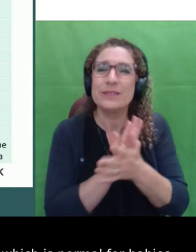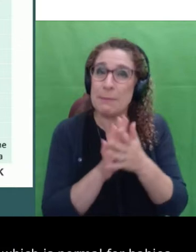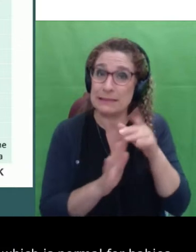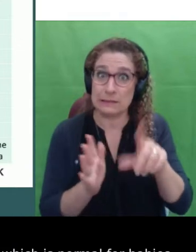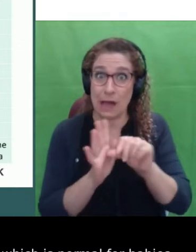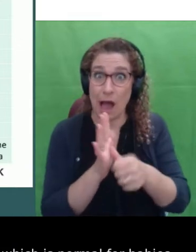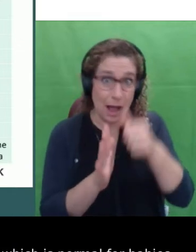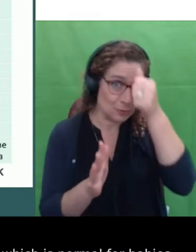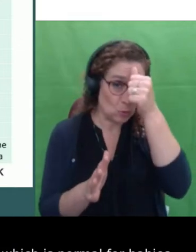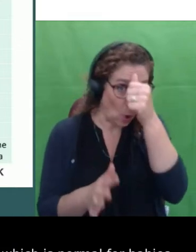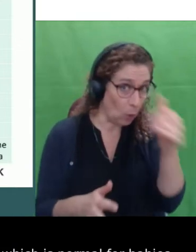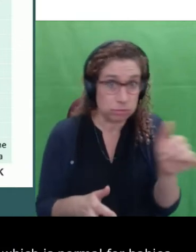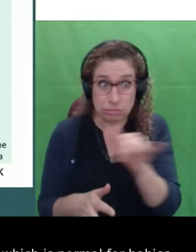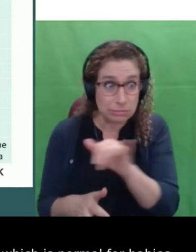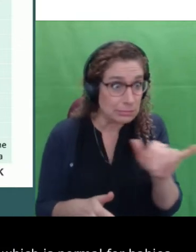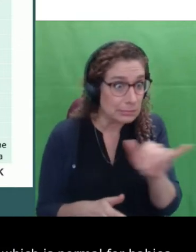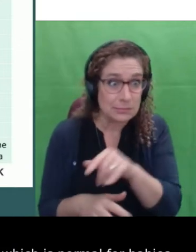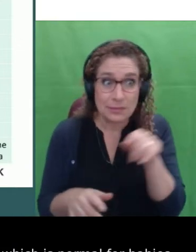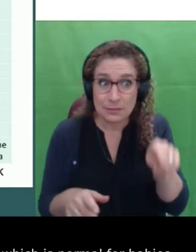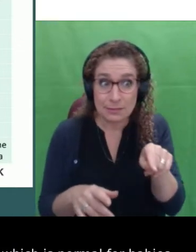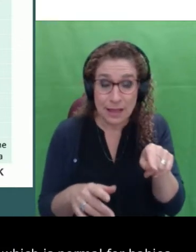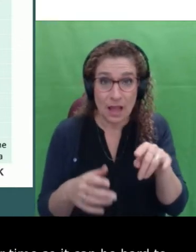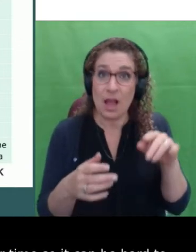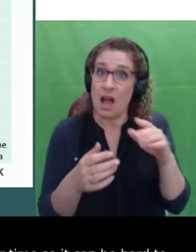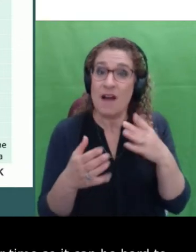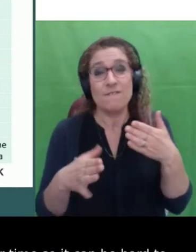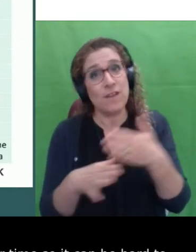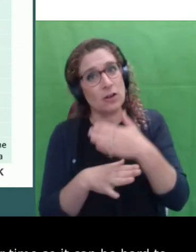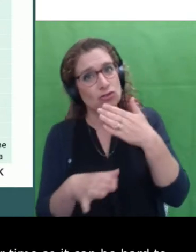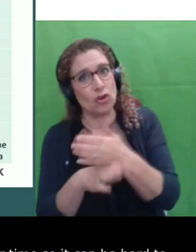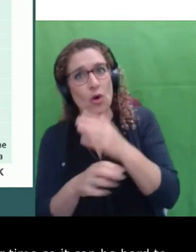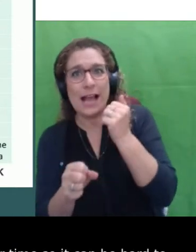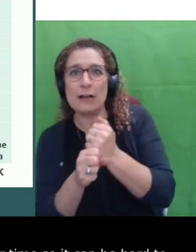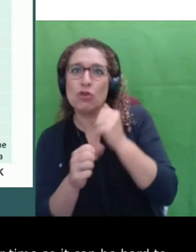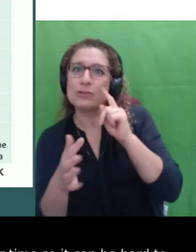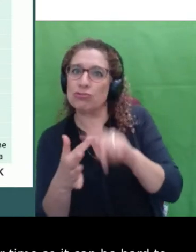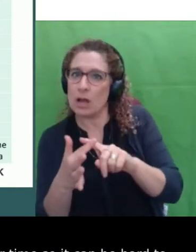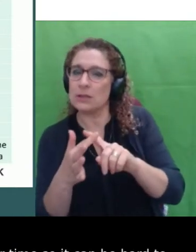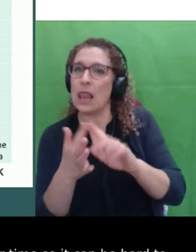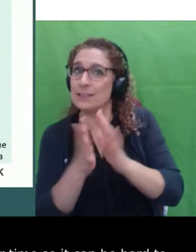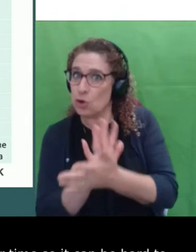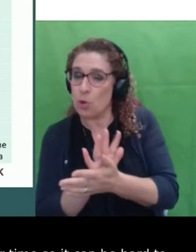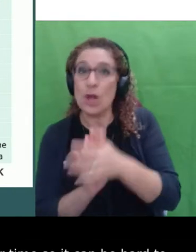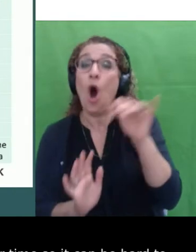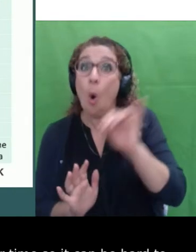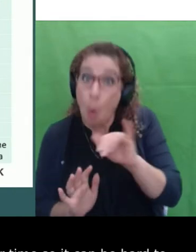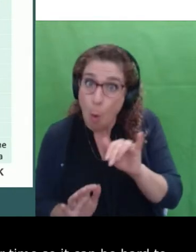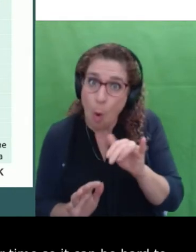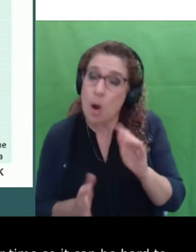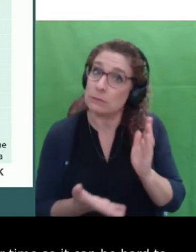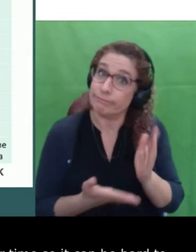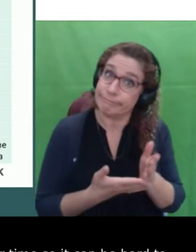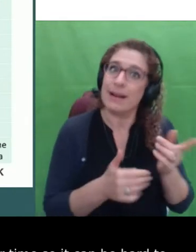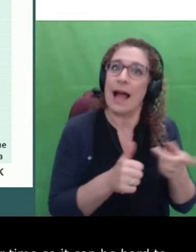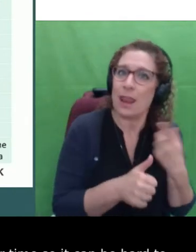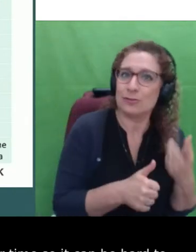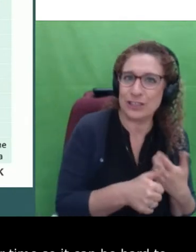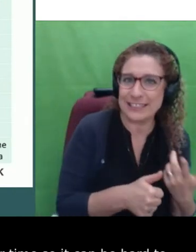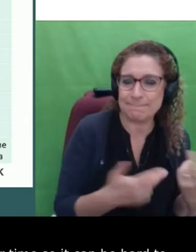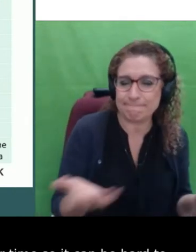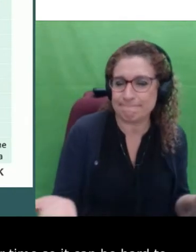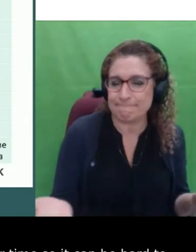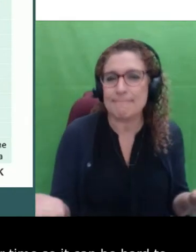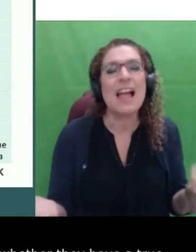whether they've got just a functional gastrointestinal disorder or whether they have a true allergy so what we encourage you to do is look at